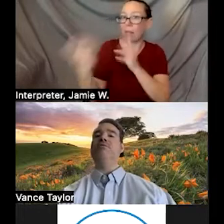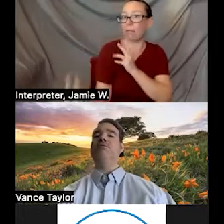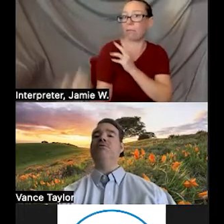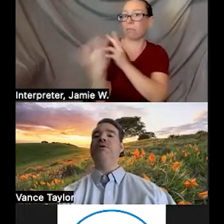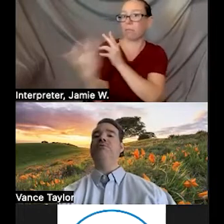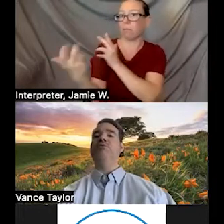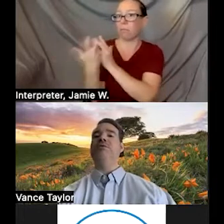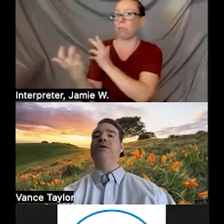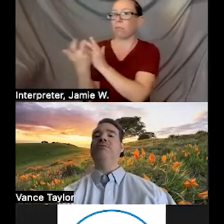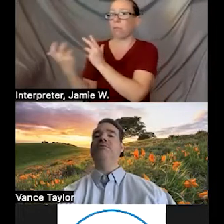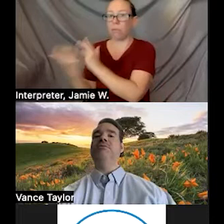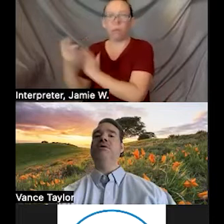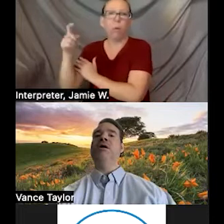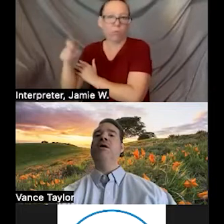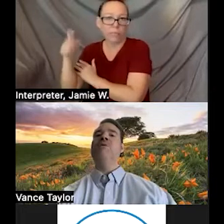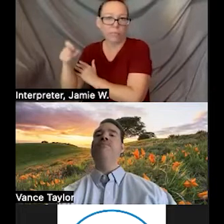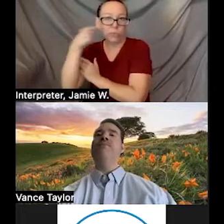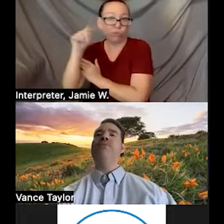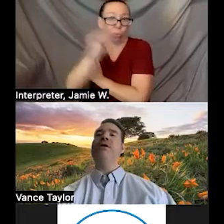of the emergency management process?